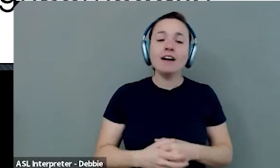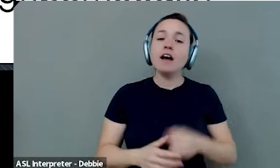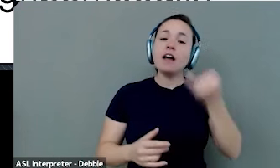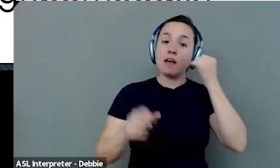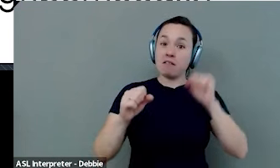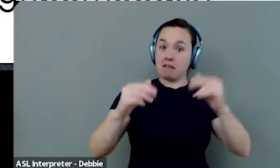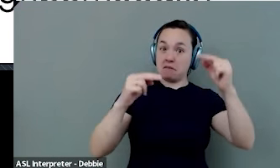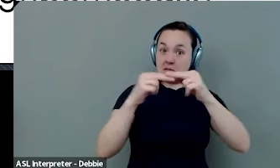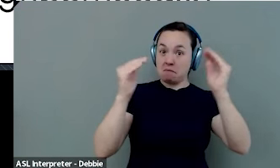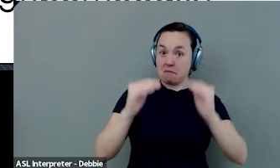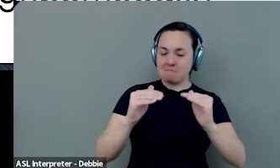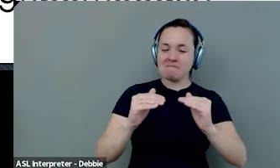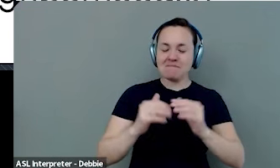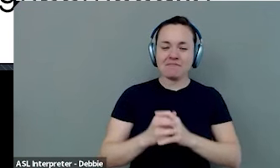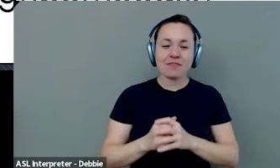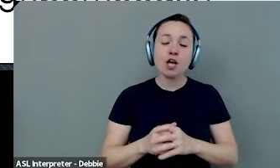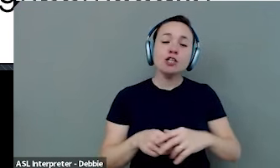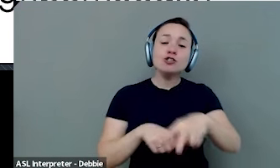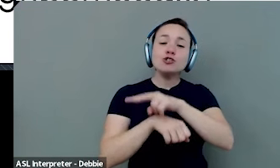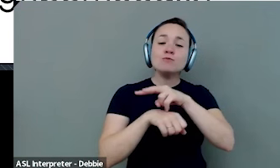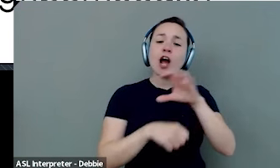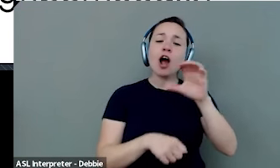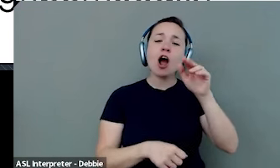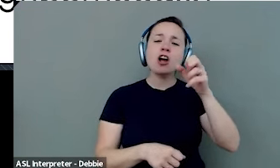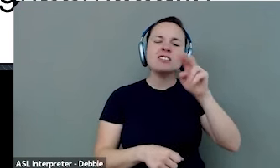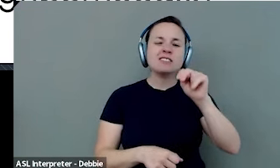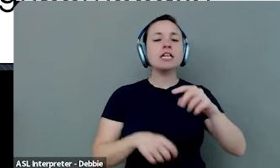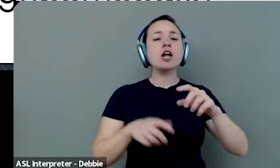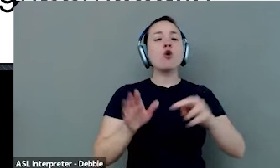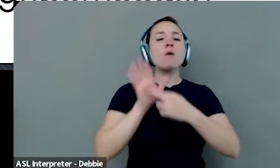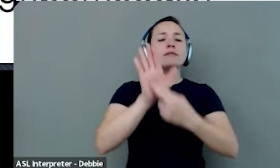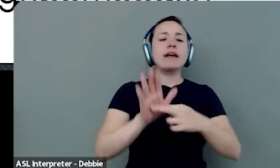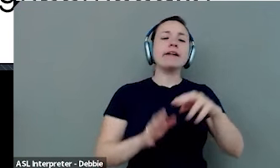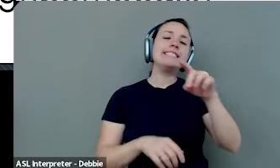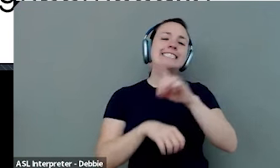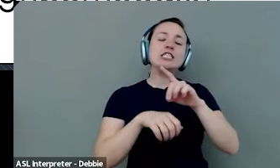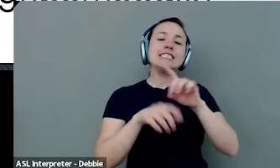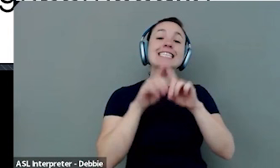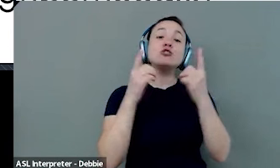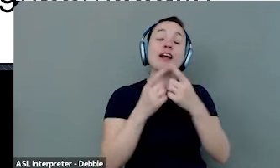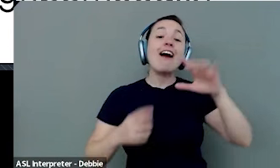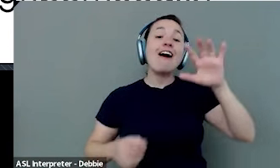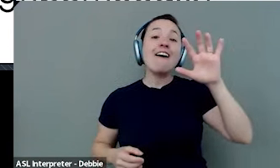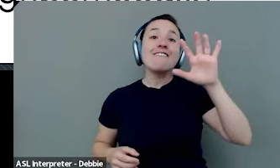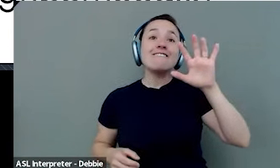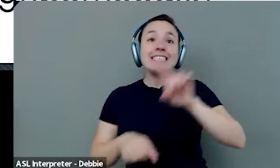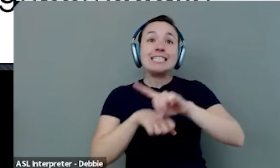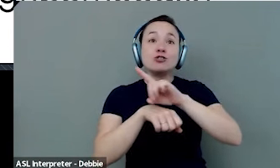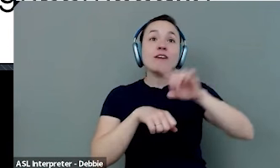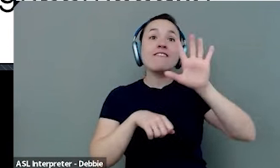next slide. Supervisor Carson represents District 5 in Alameda County. That includes the